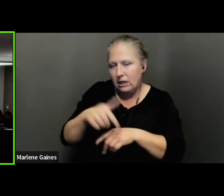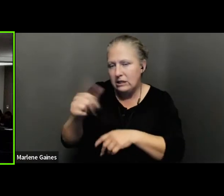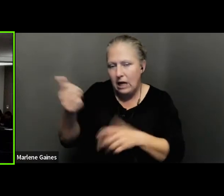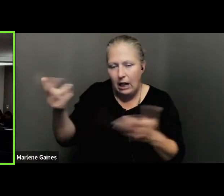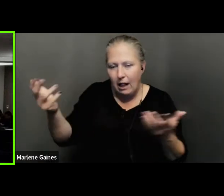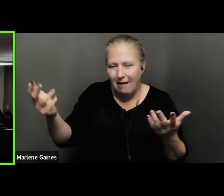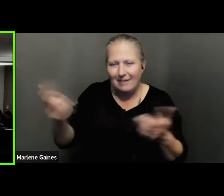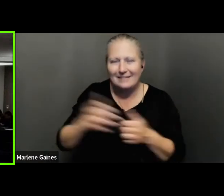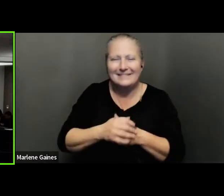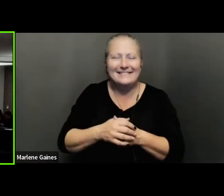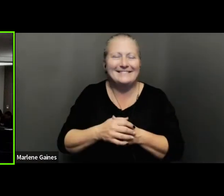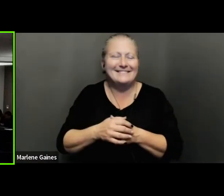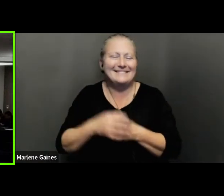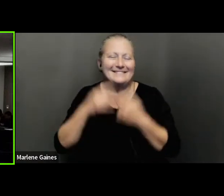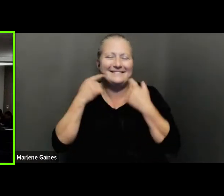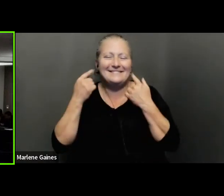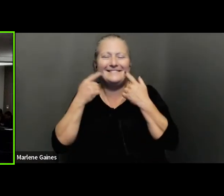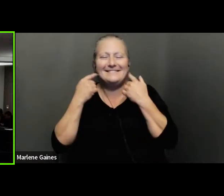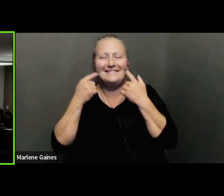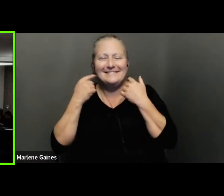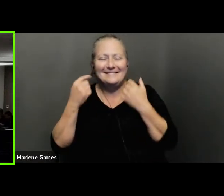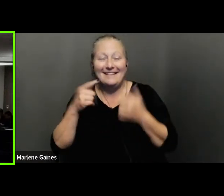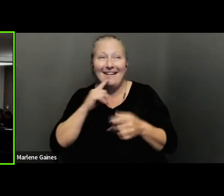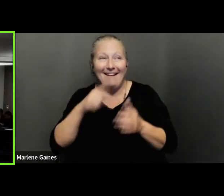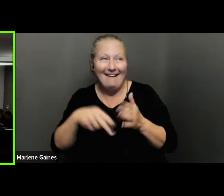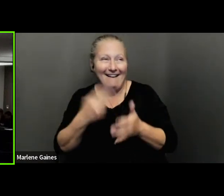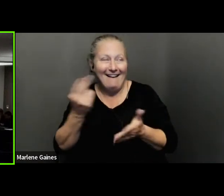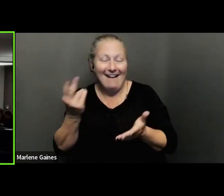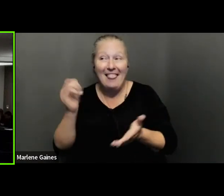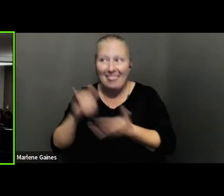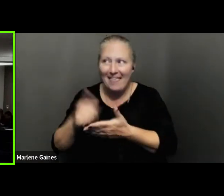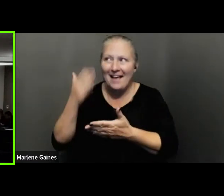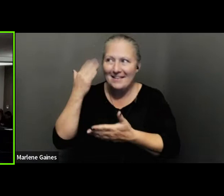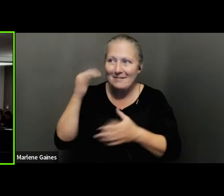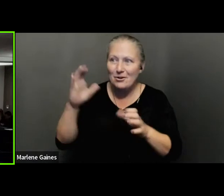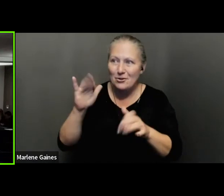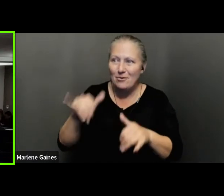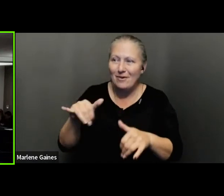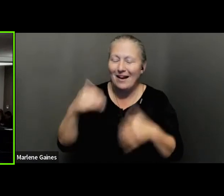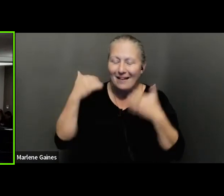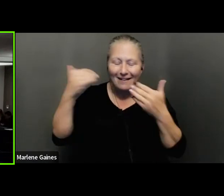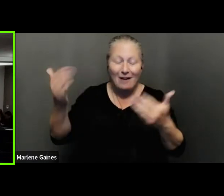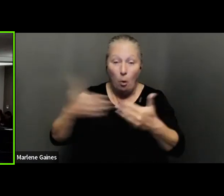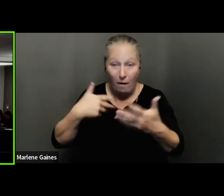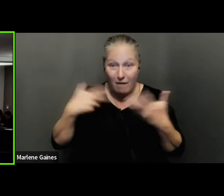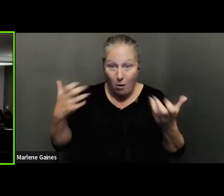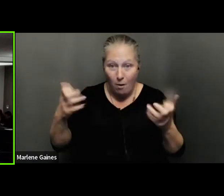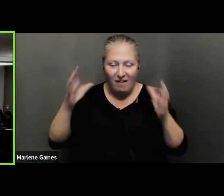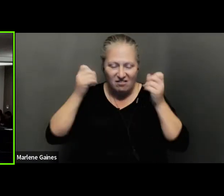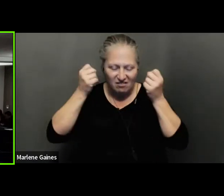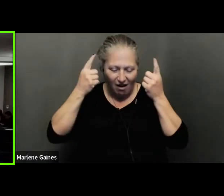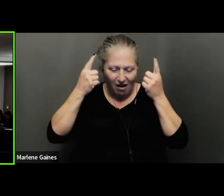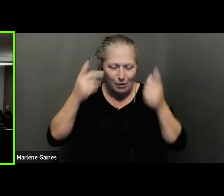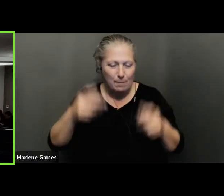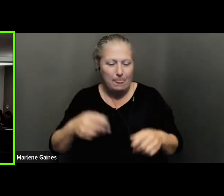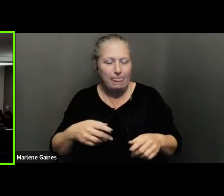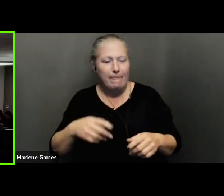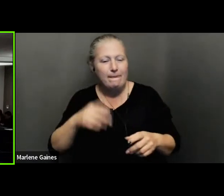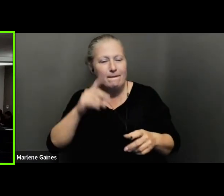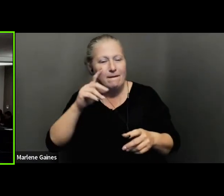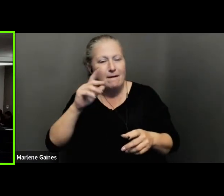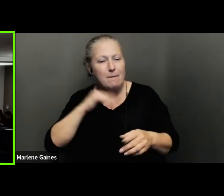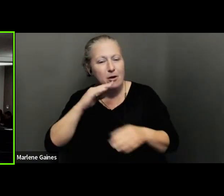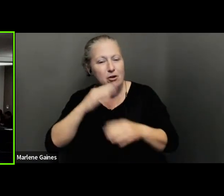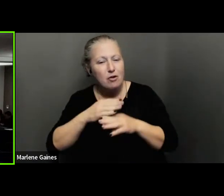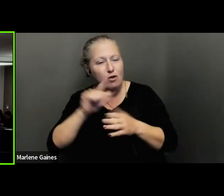anybody have? Honestly. That's why we're doing this. So he's like, just whatever I want. Well, Okay, got it. Graduating from CAP this year, so I'd like